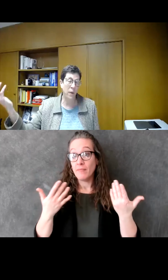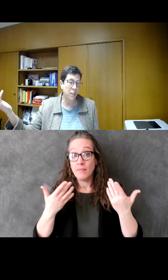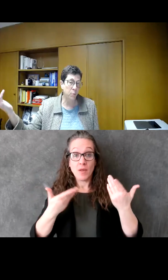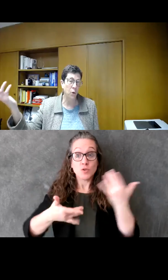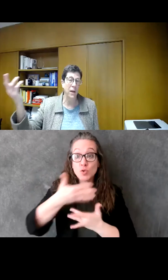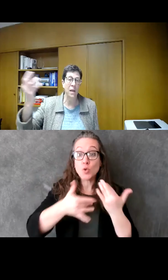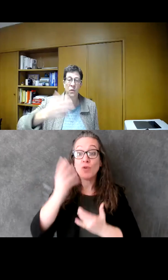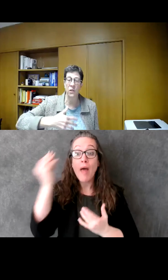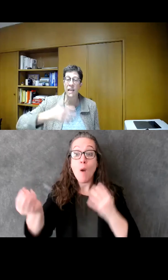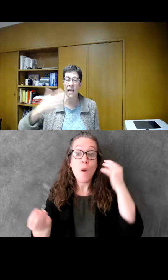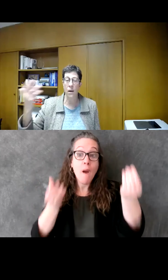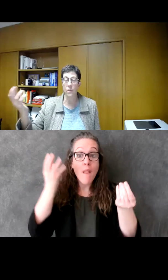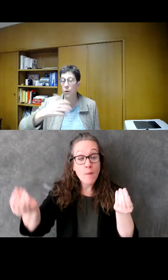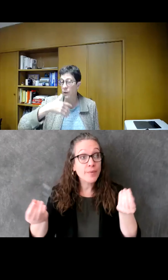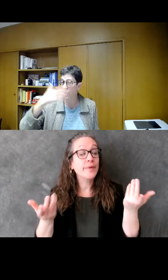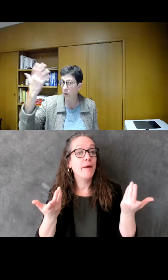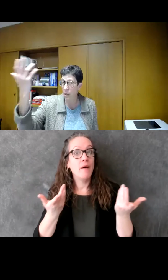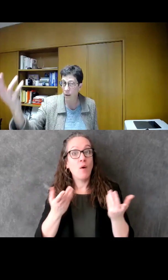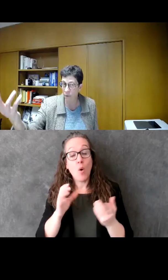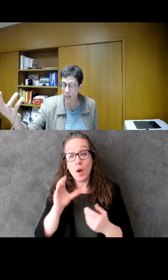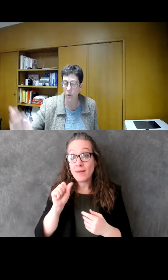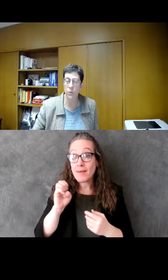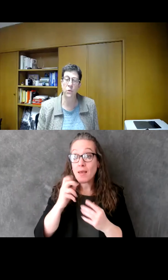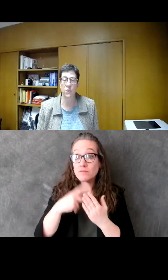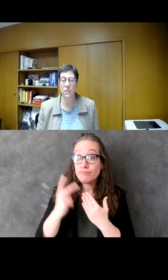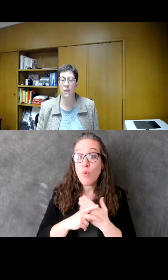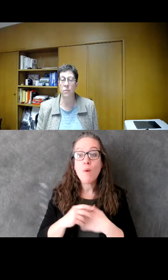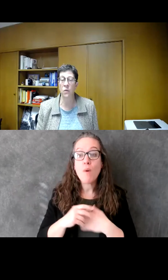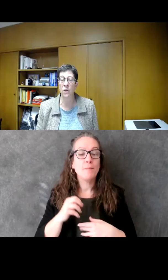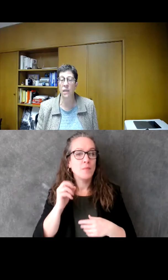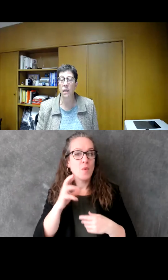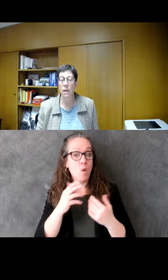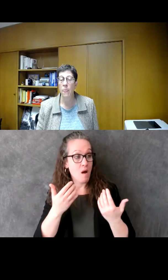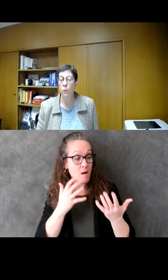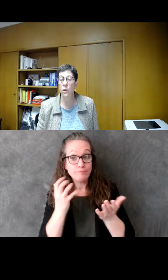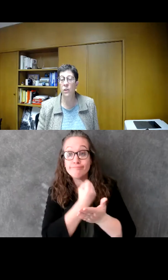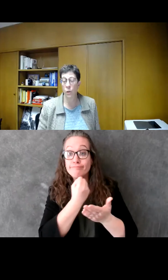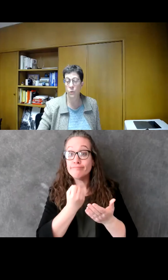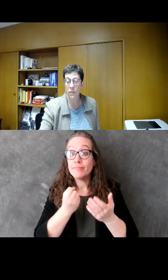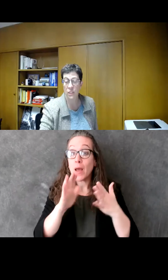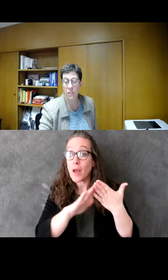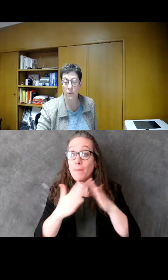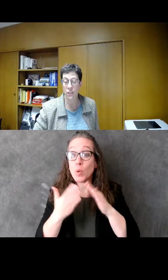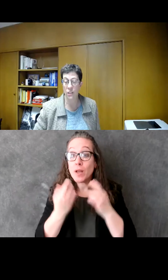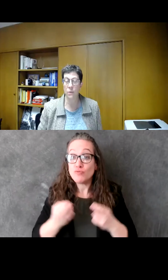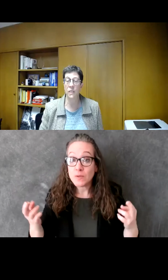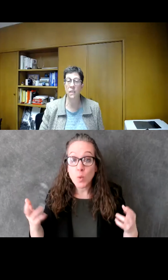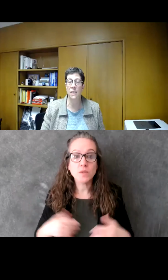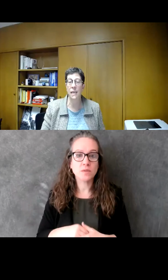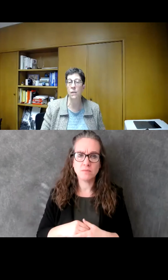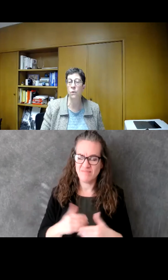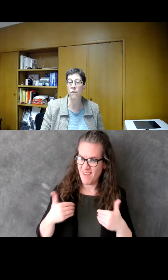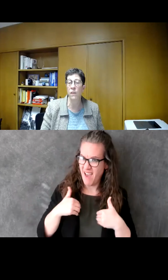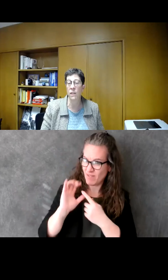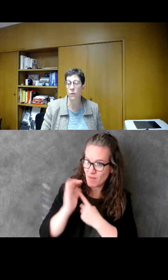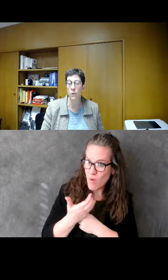going to a PACE program, or they're getting out, there are available resources in the community. What are the cultural considerations that we need to